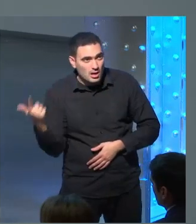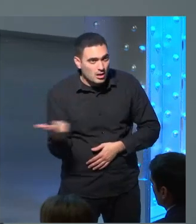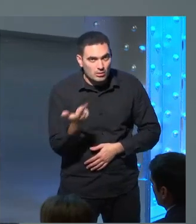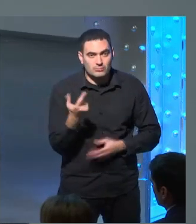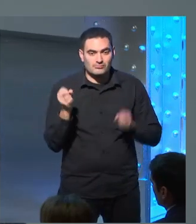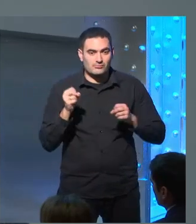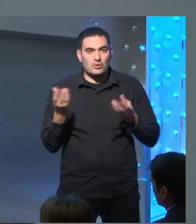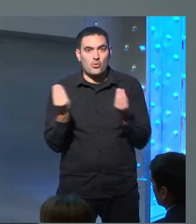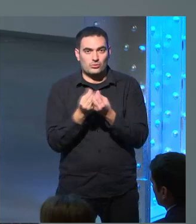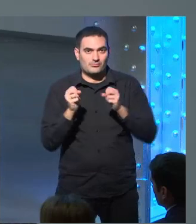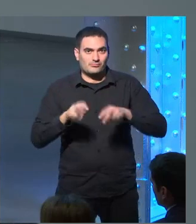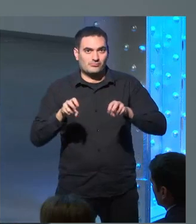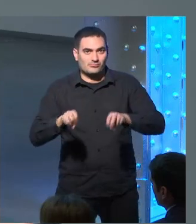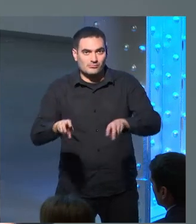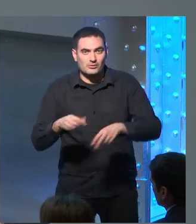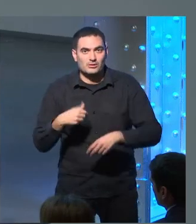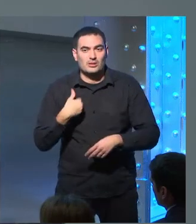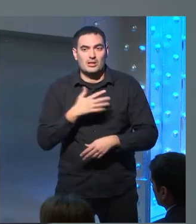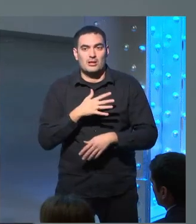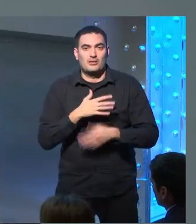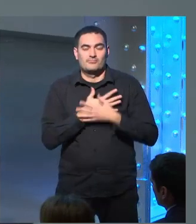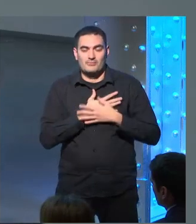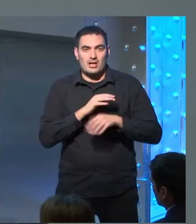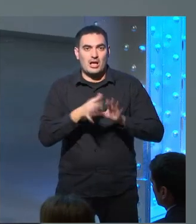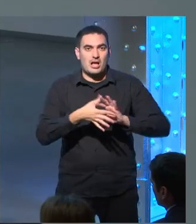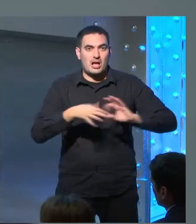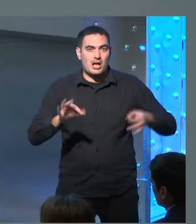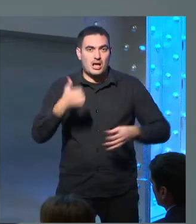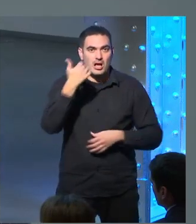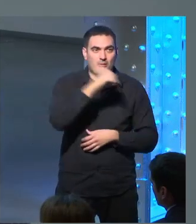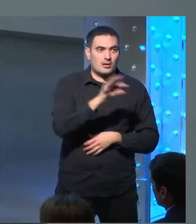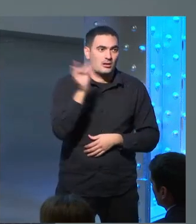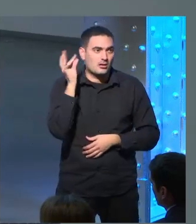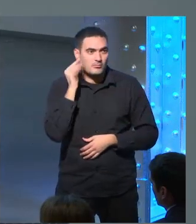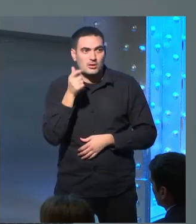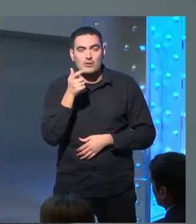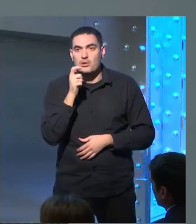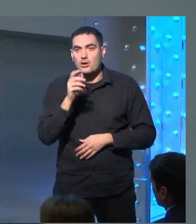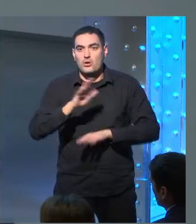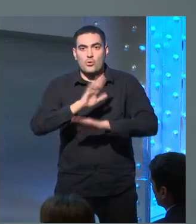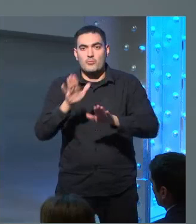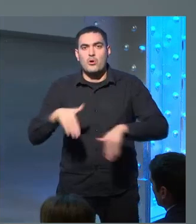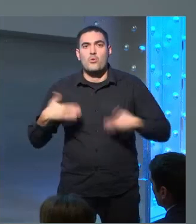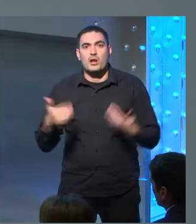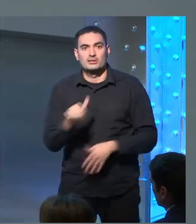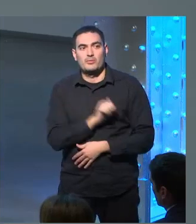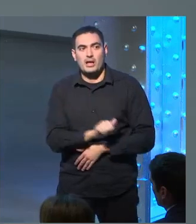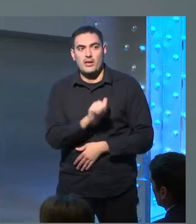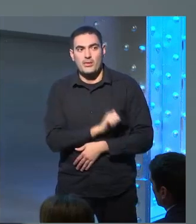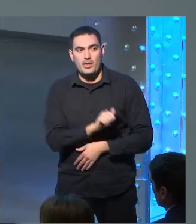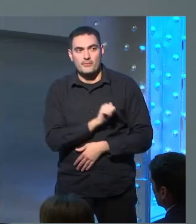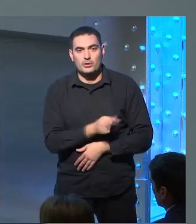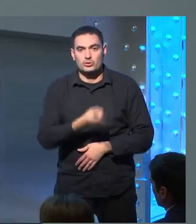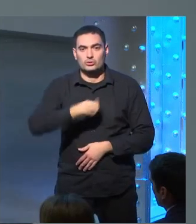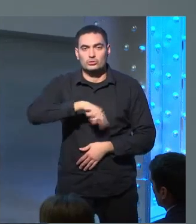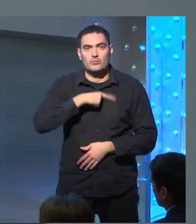your own, and if you want to get far, walk with others. So dear friends, the last word is hope. In